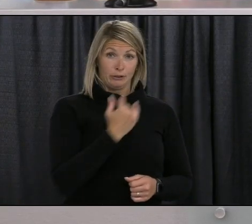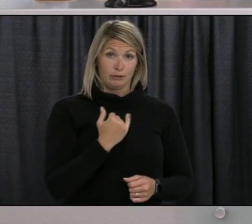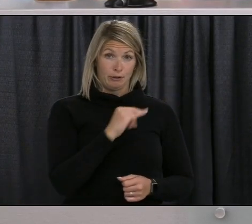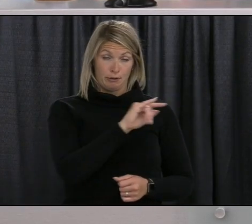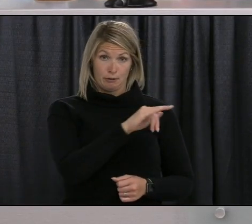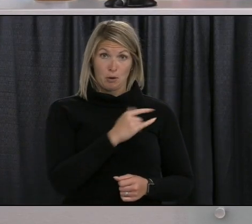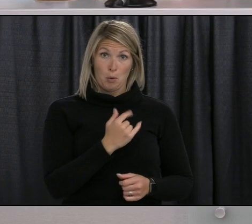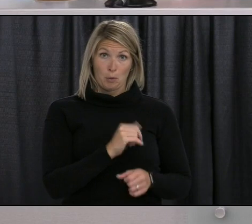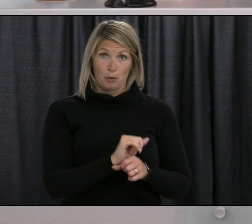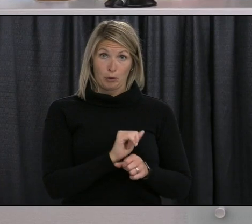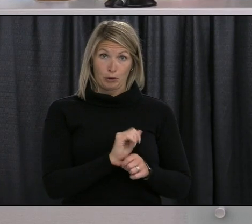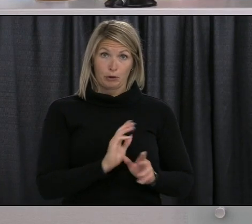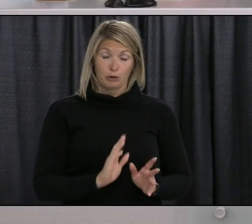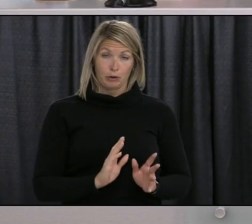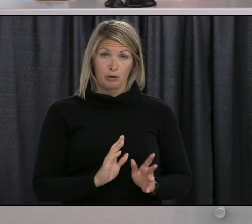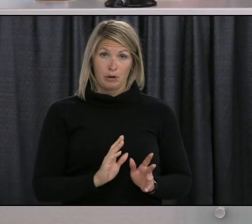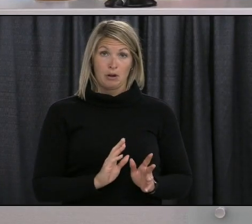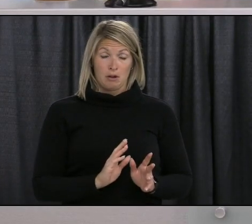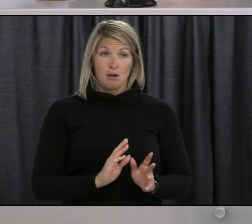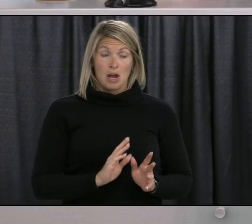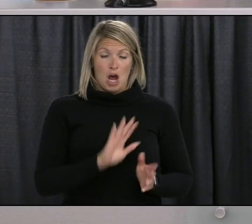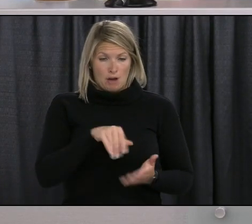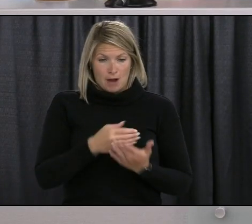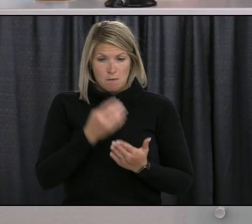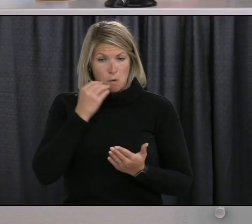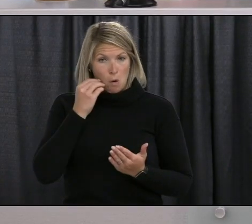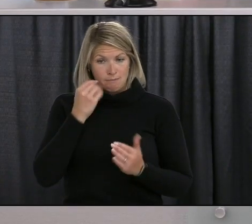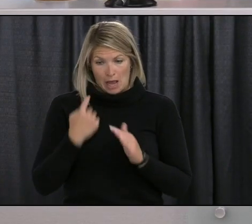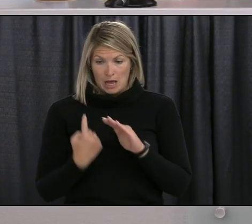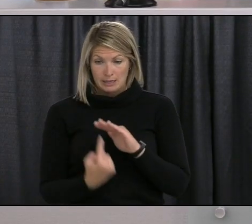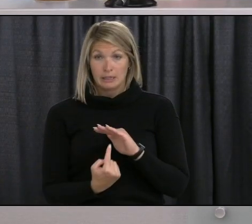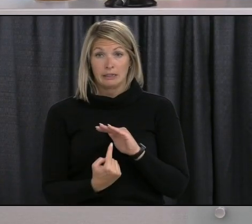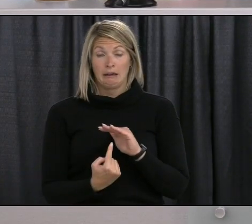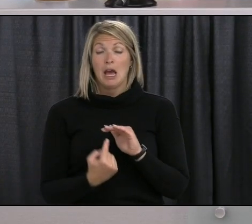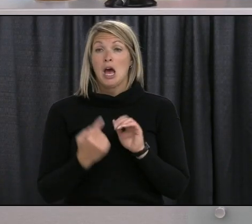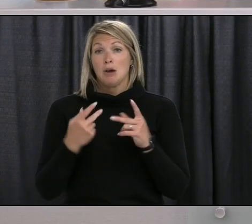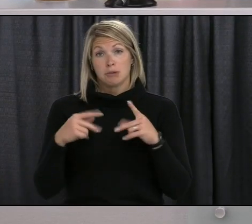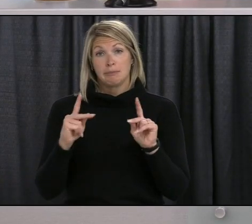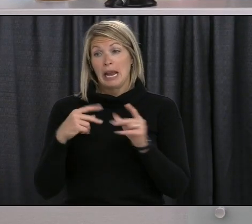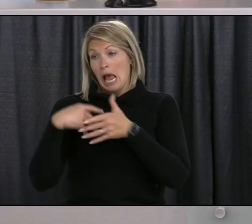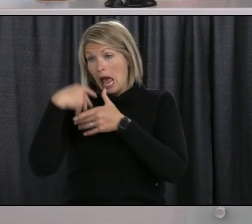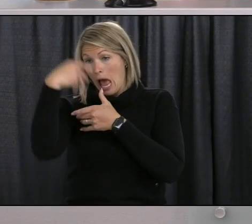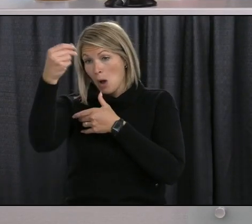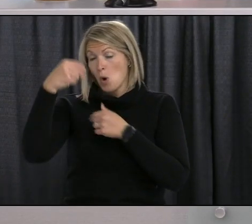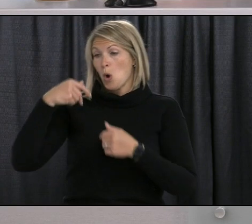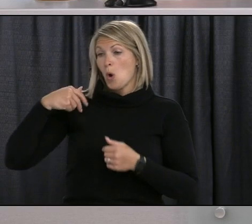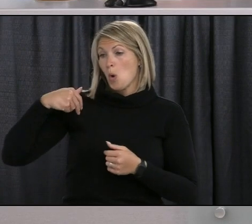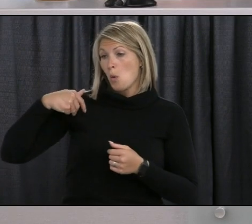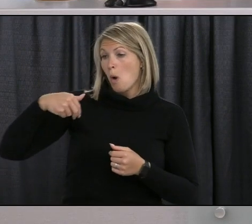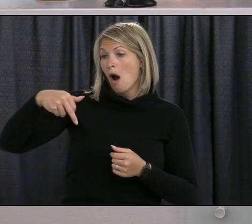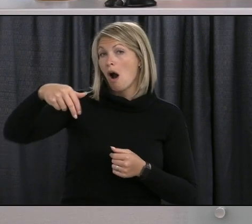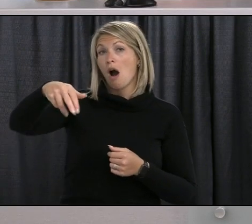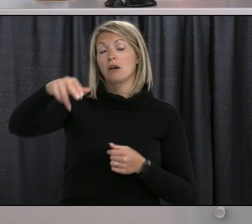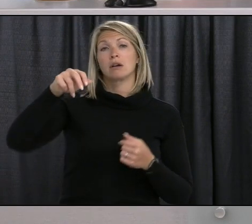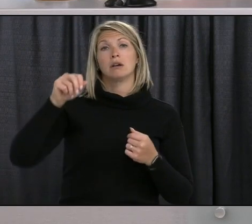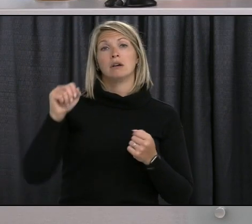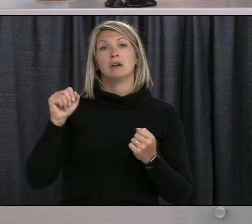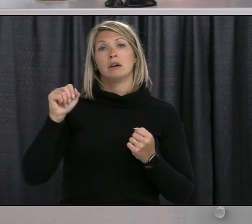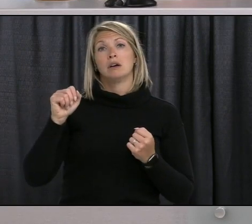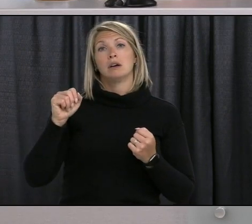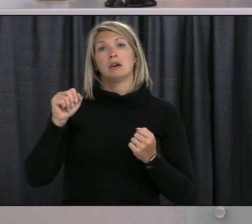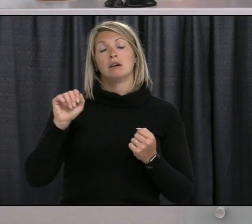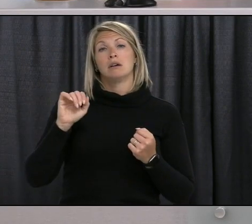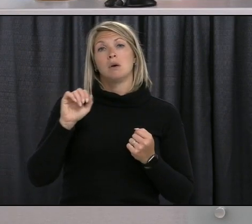They can go on a bike ride or a walk or a drive as long as they go by themselves. Are there any thoughts about broadening that to other people who are in